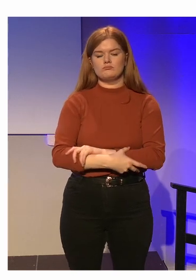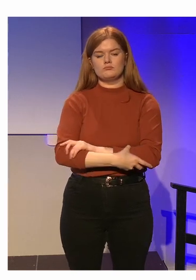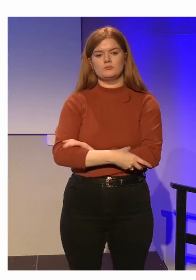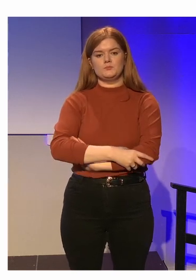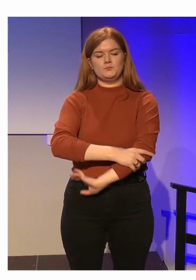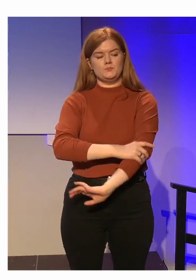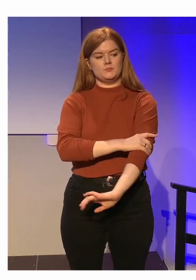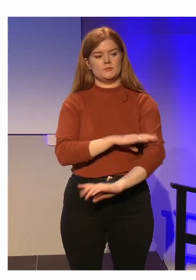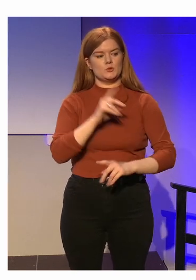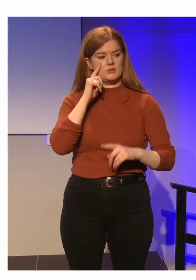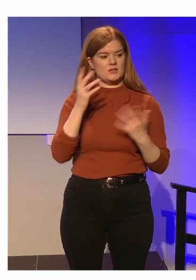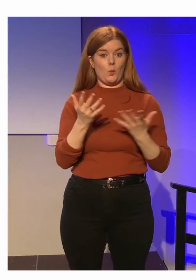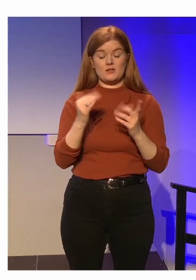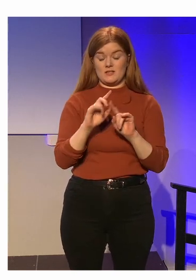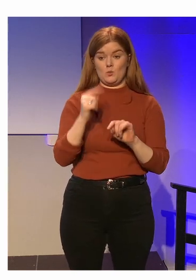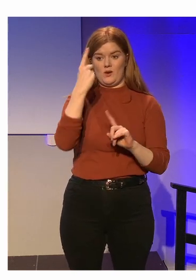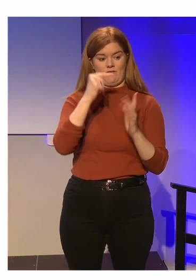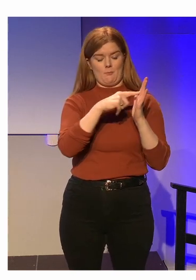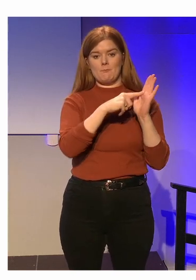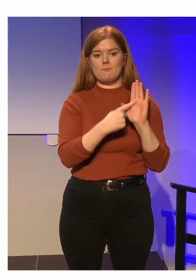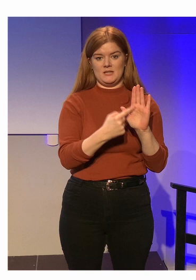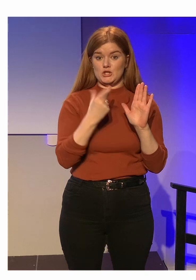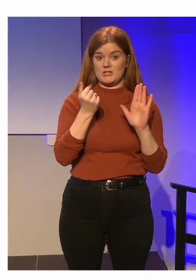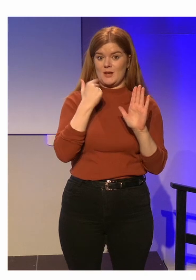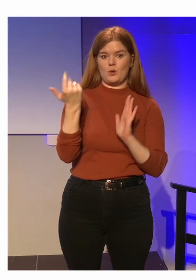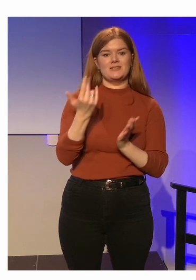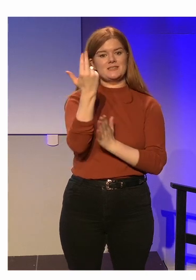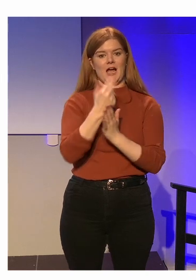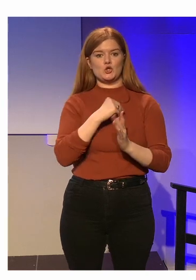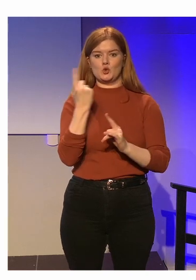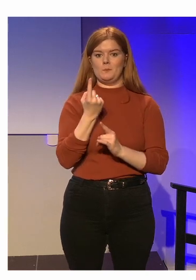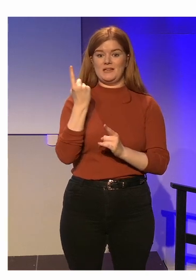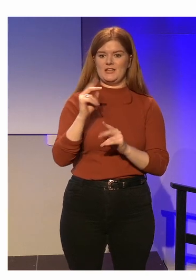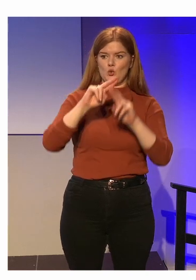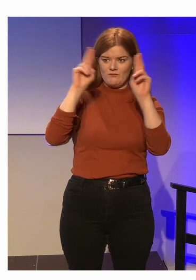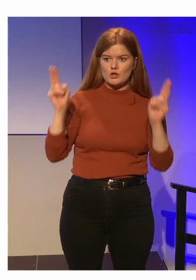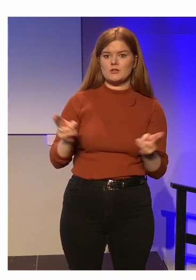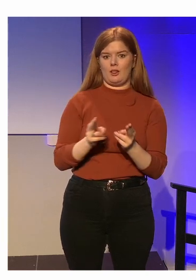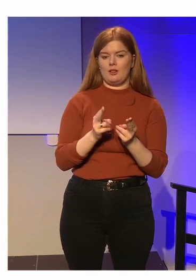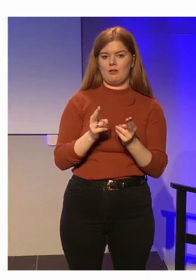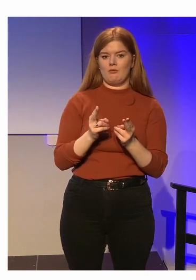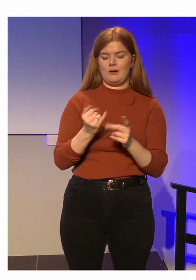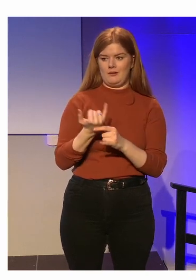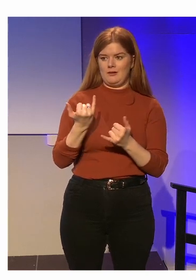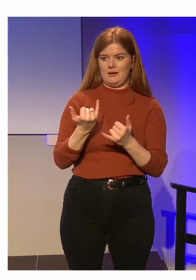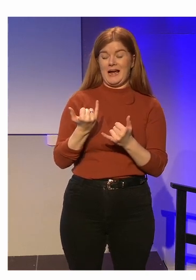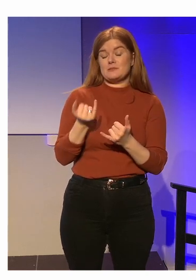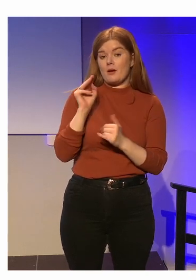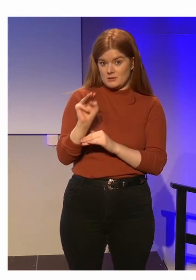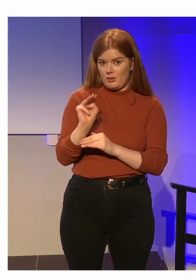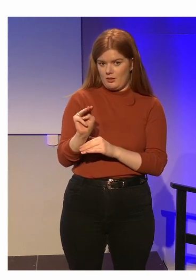that in one of them, it says designed to be as universal as is